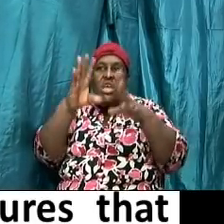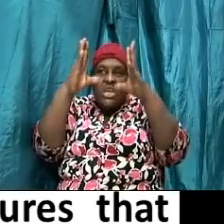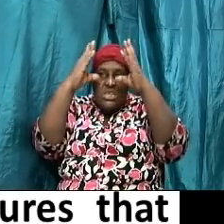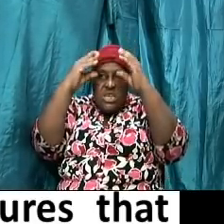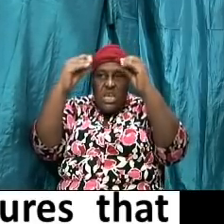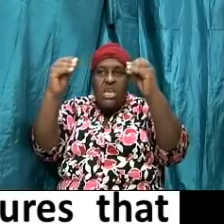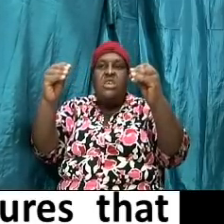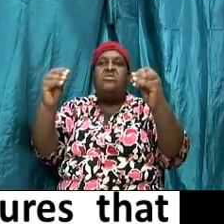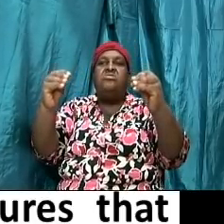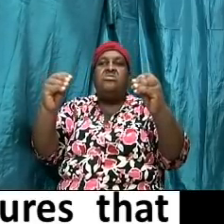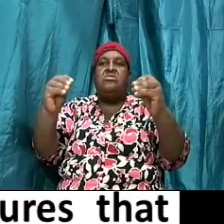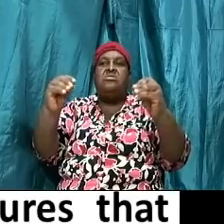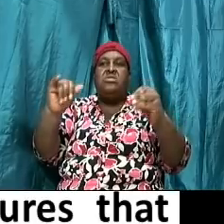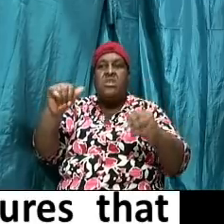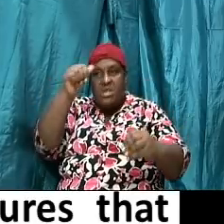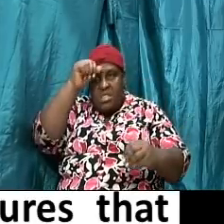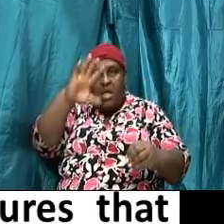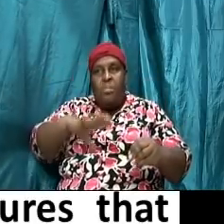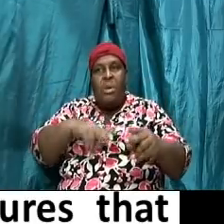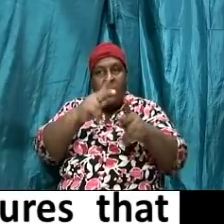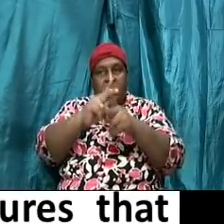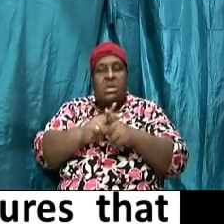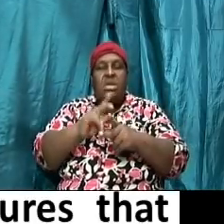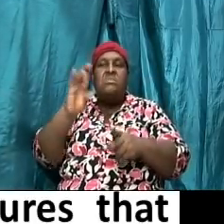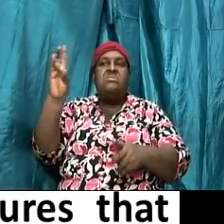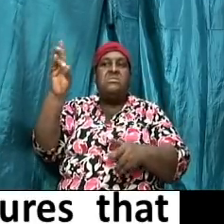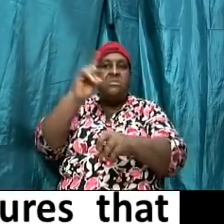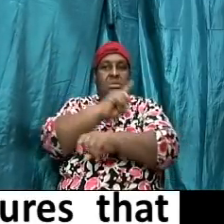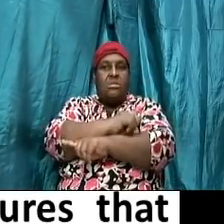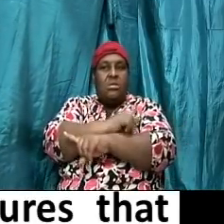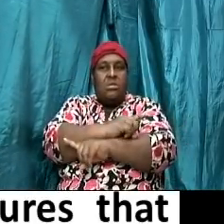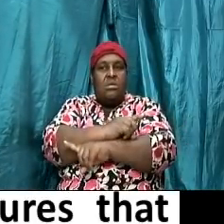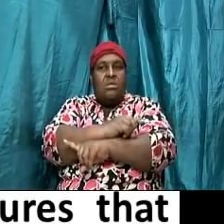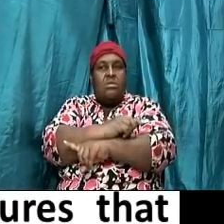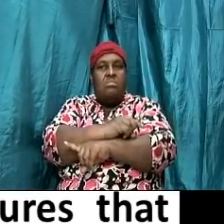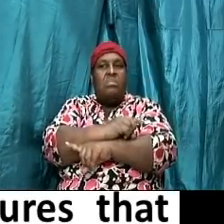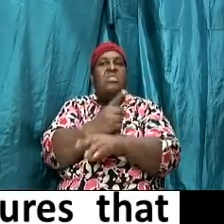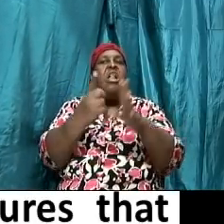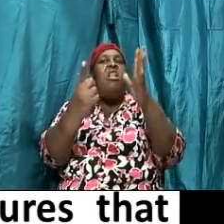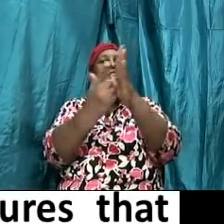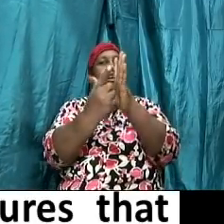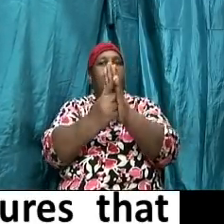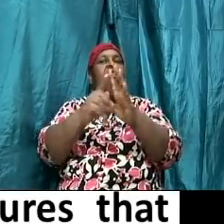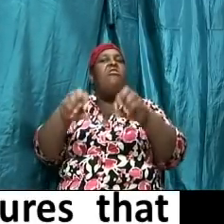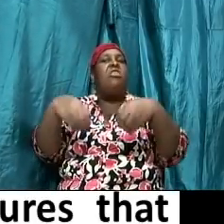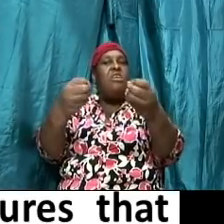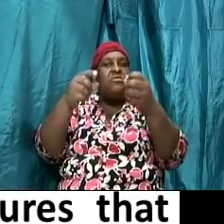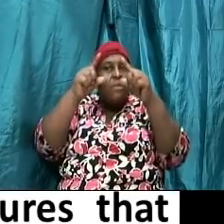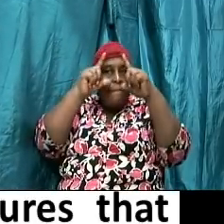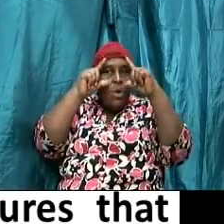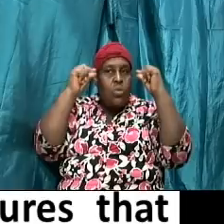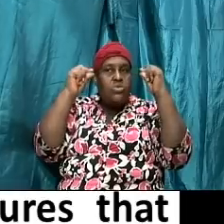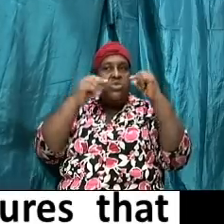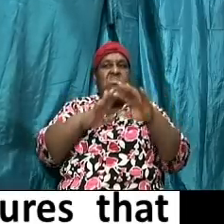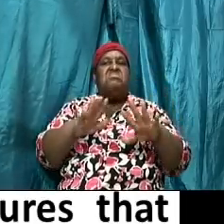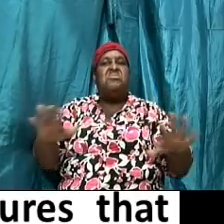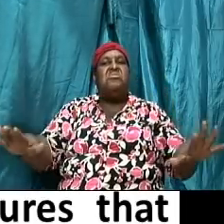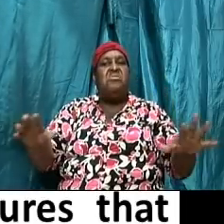this is based on two reasons. Firstly, the law was given to Moses and to the children of